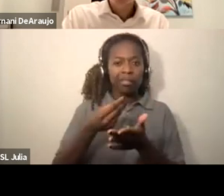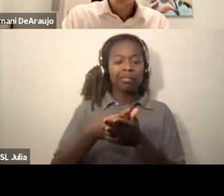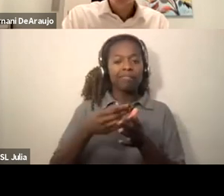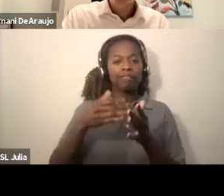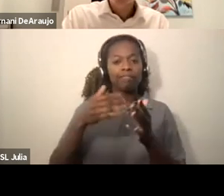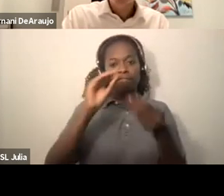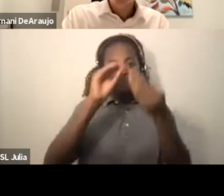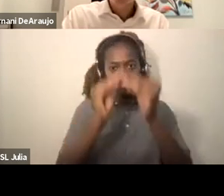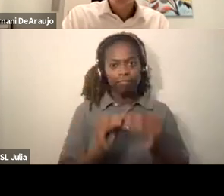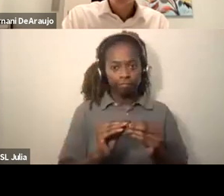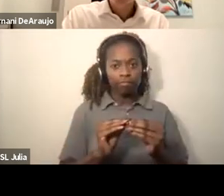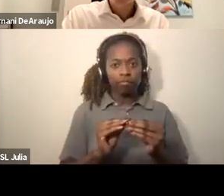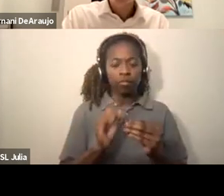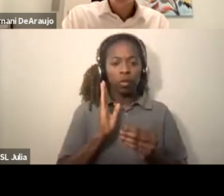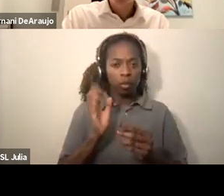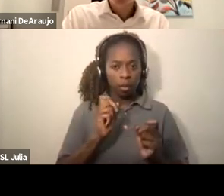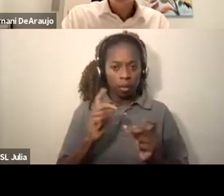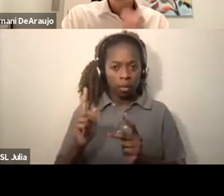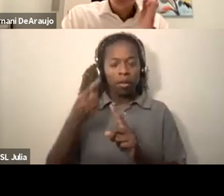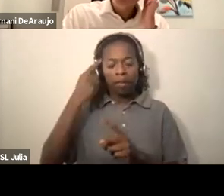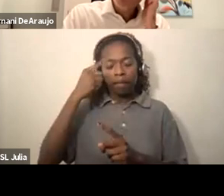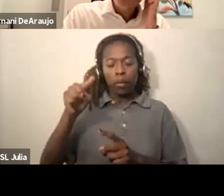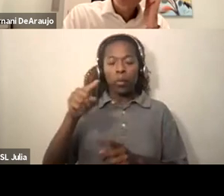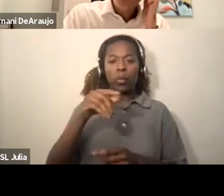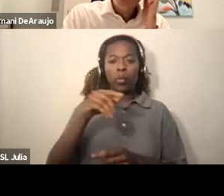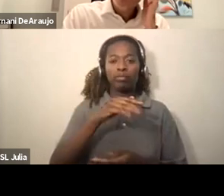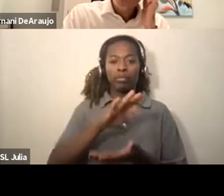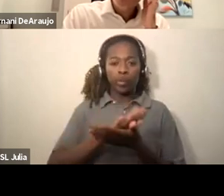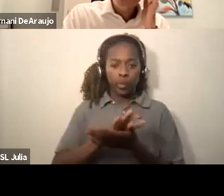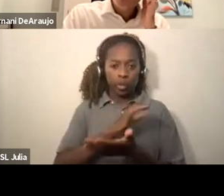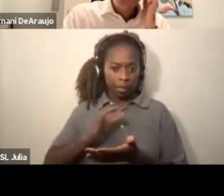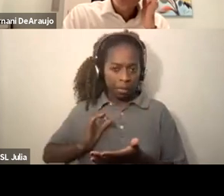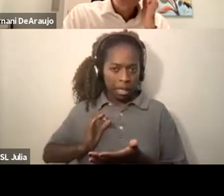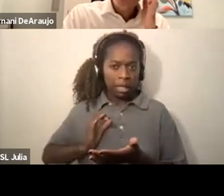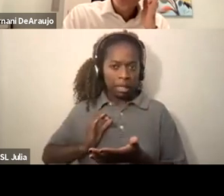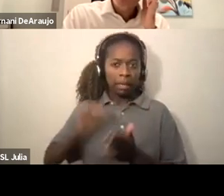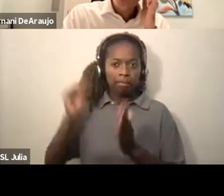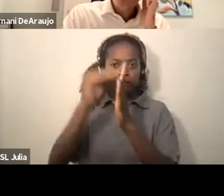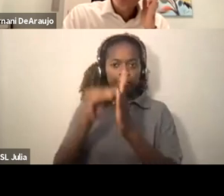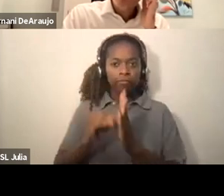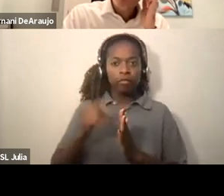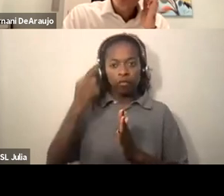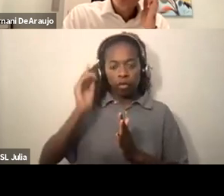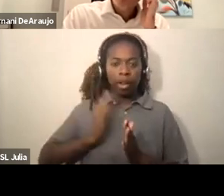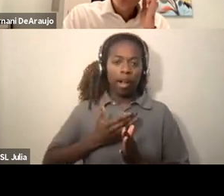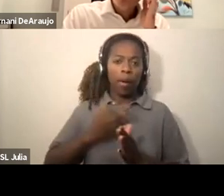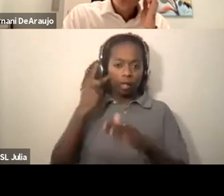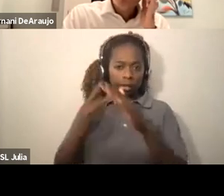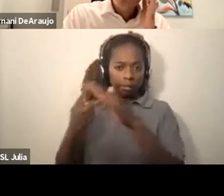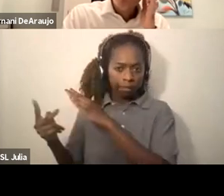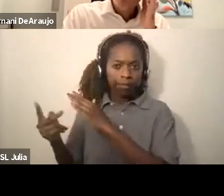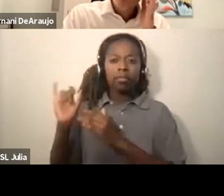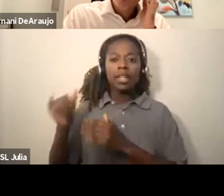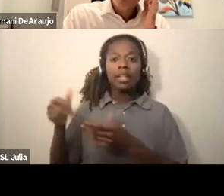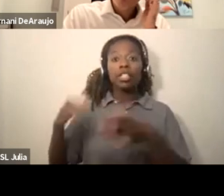first fy 22 projections um to give you a sense of where we're going um that'll be our first chance to start showing you what